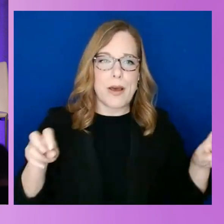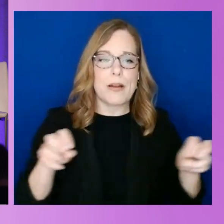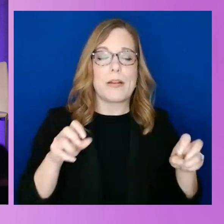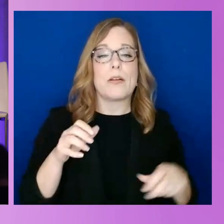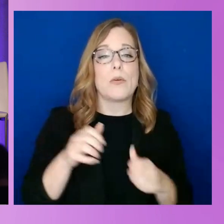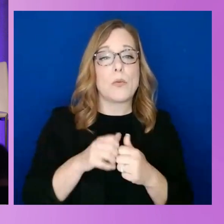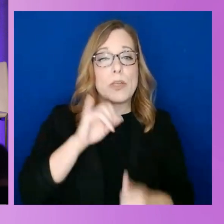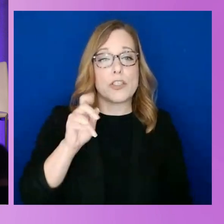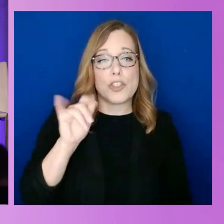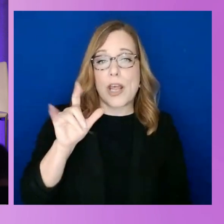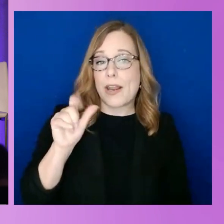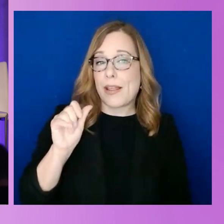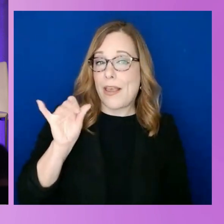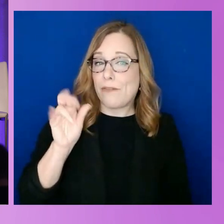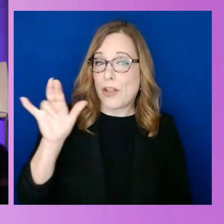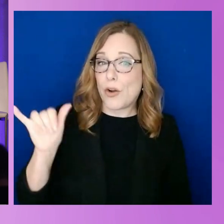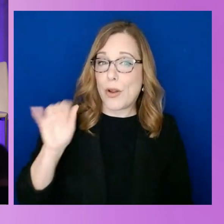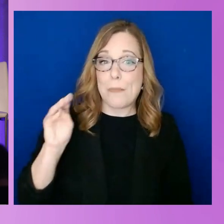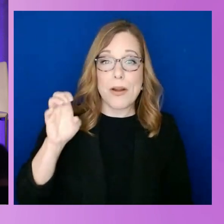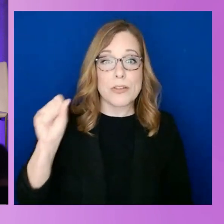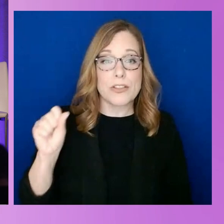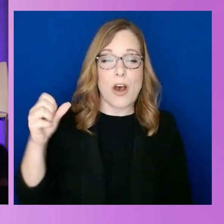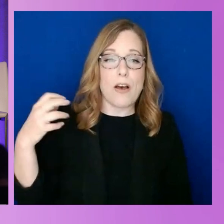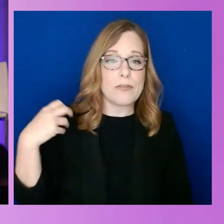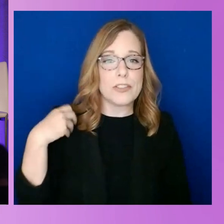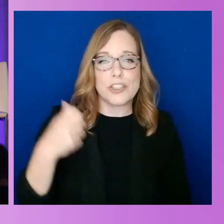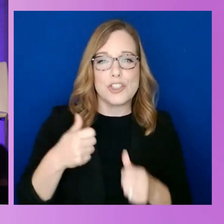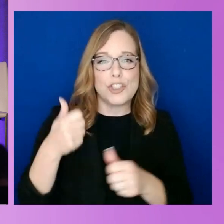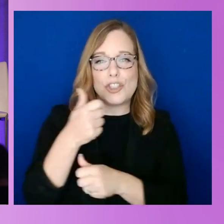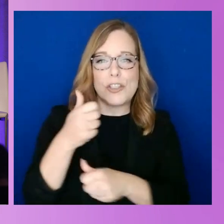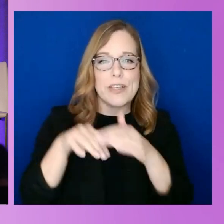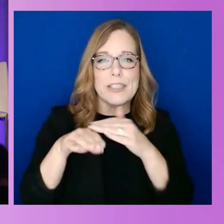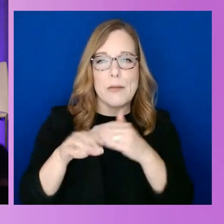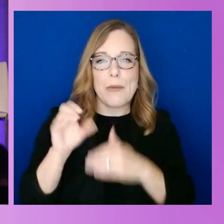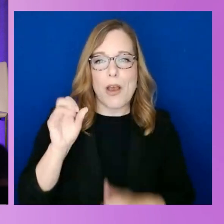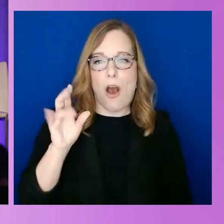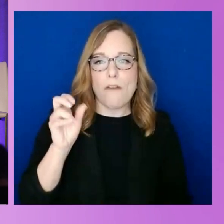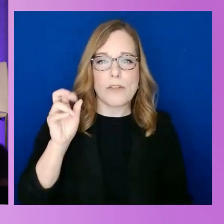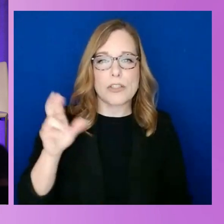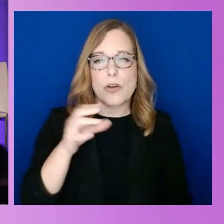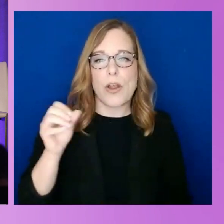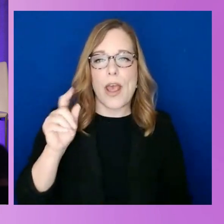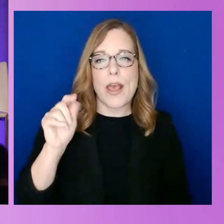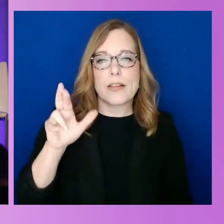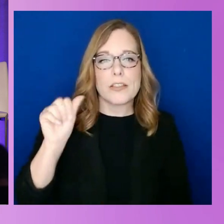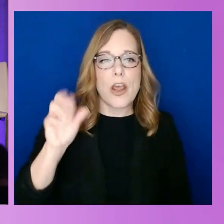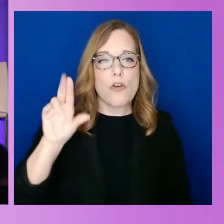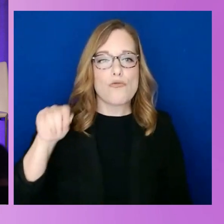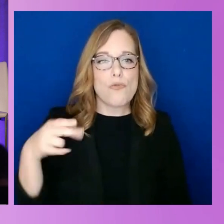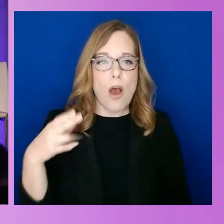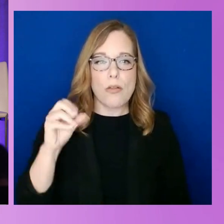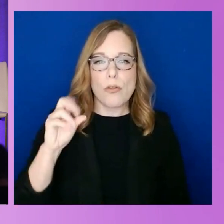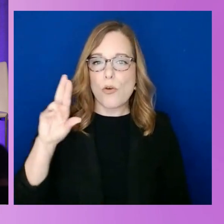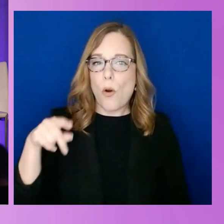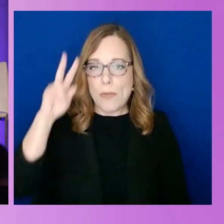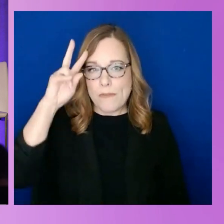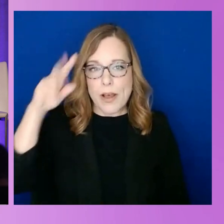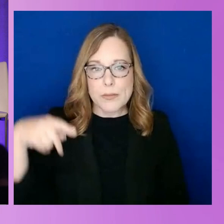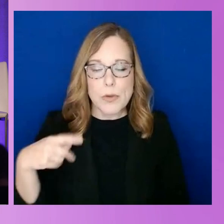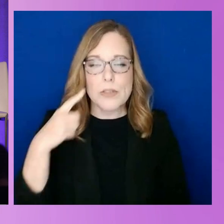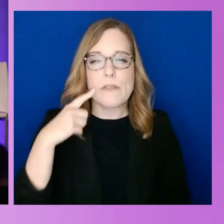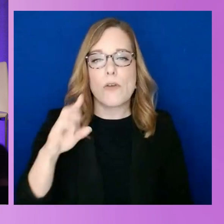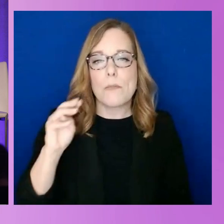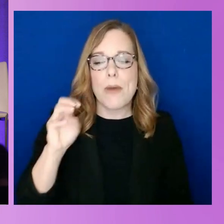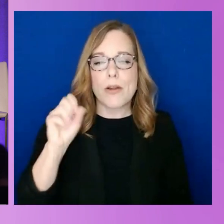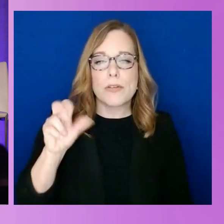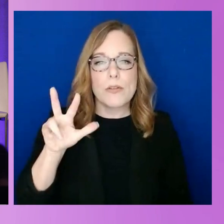Microsoft 365 and Copilot Customer Success Engineering on this topic. We hope that whether you are a neurodivergent